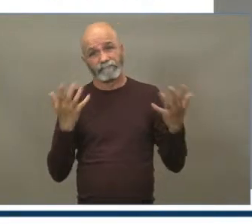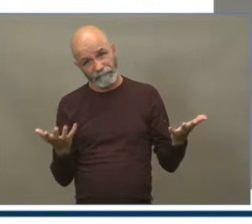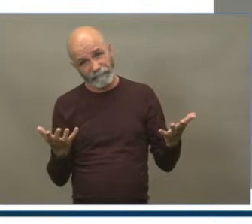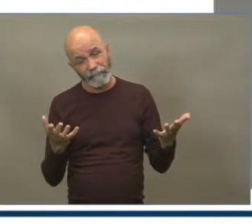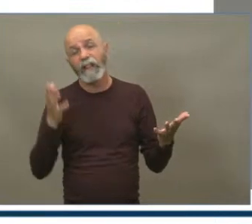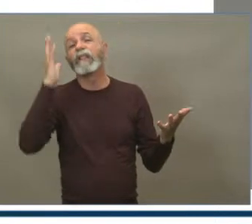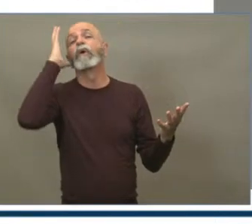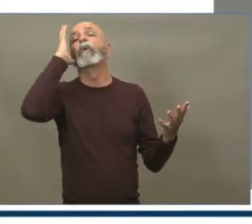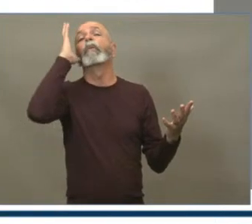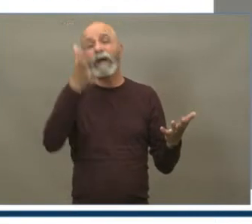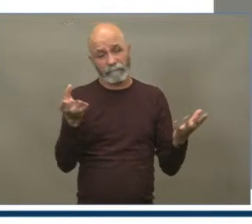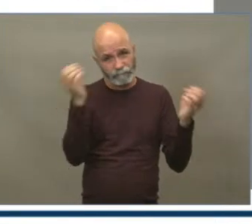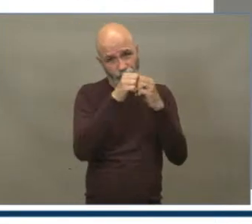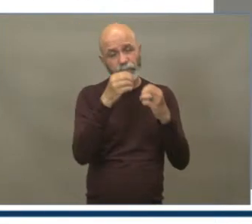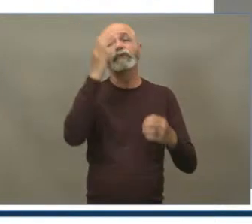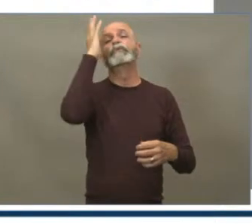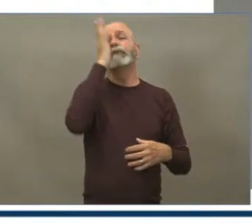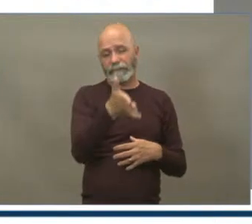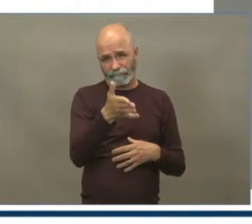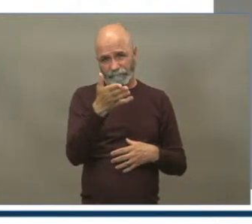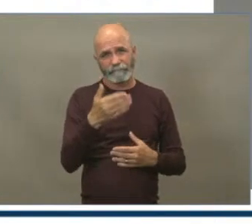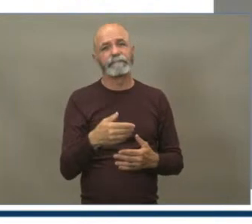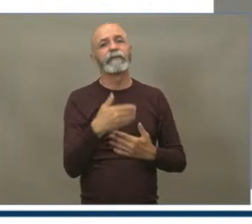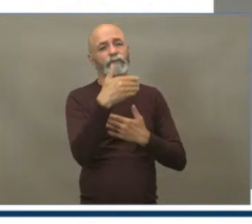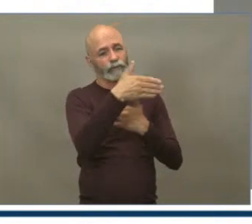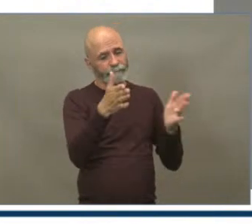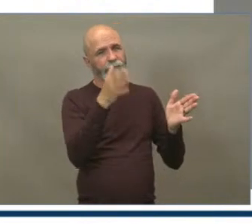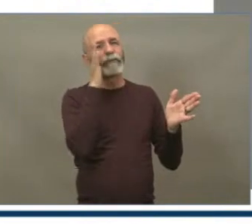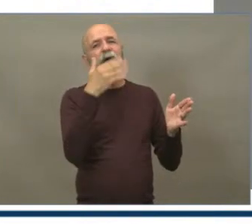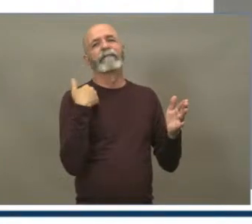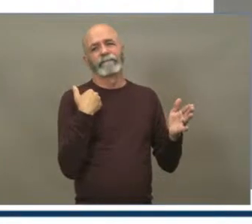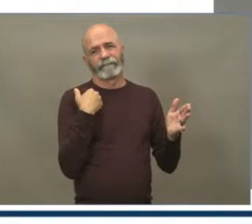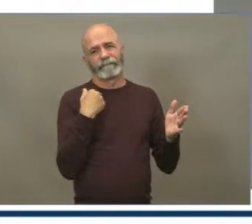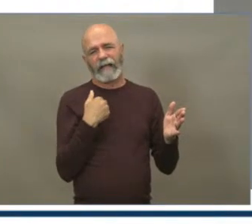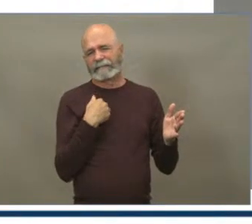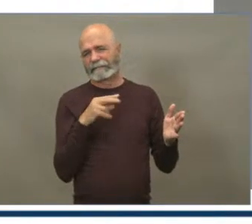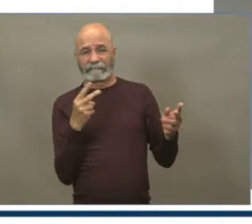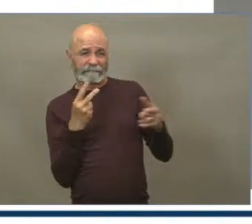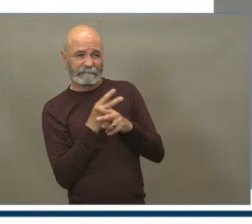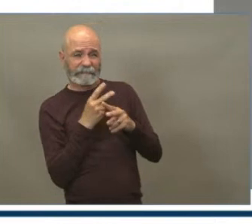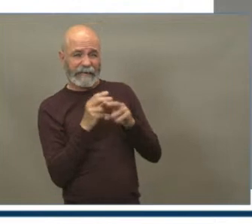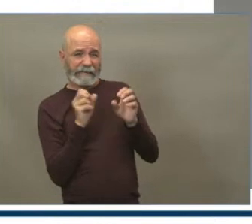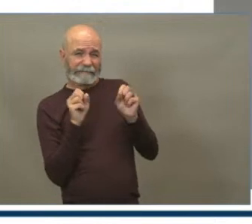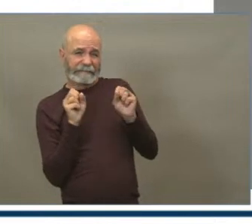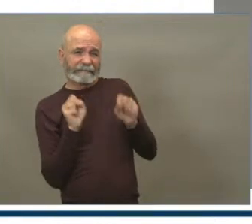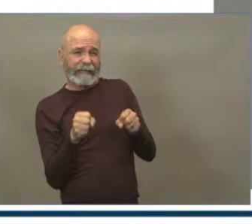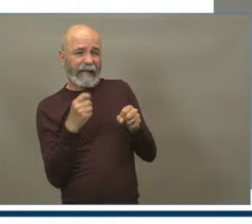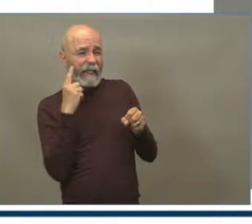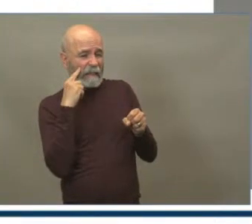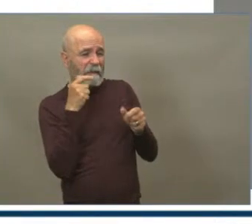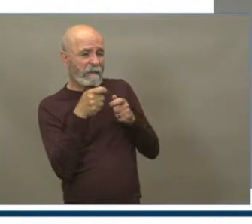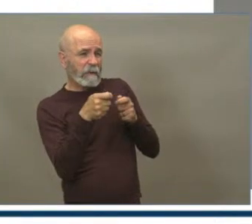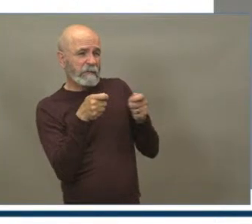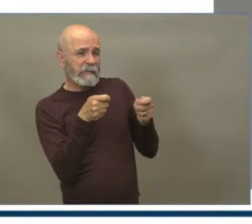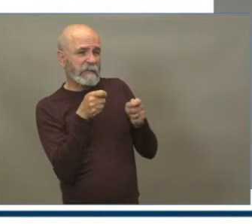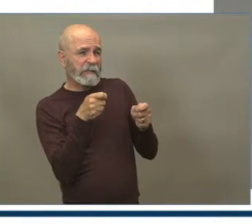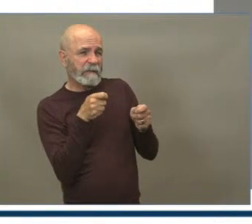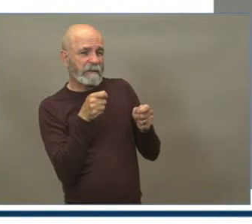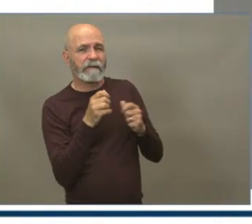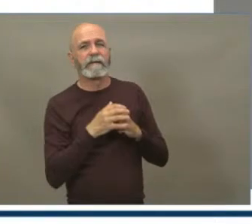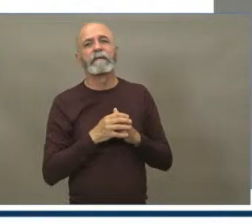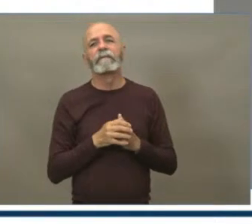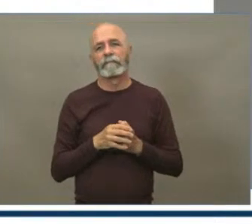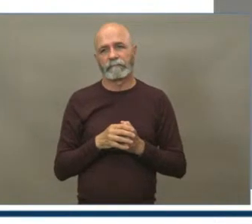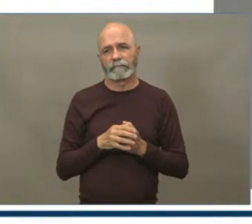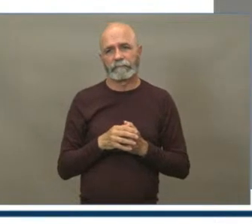people, but everything is looking like we will be able to manage hospitalizations in ICU within the capacity that's